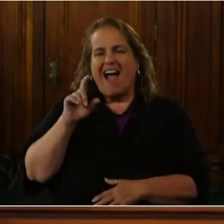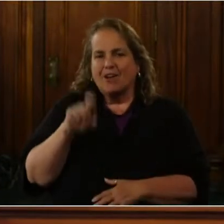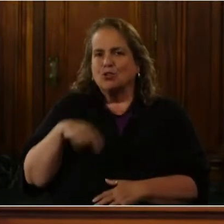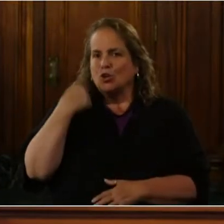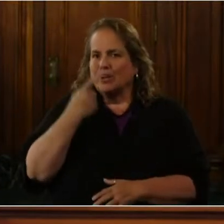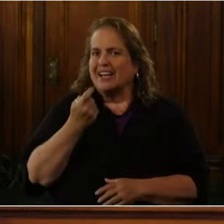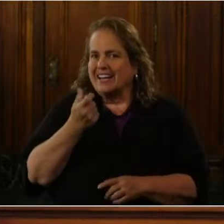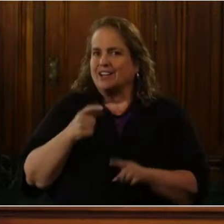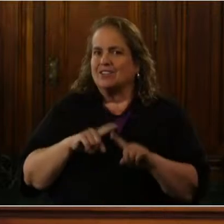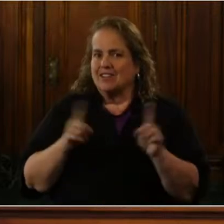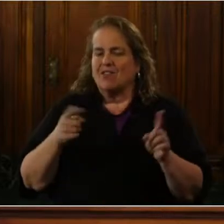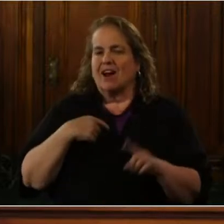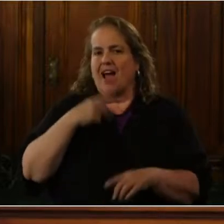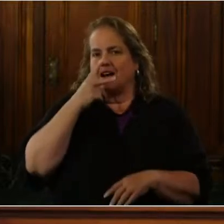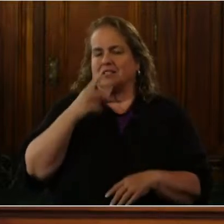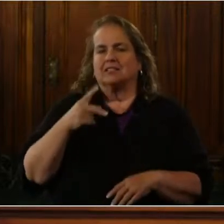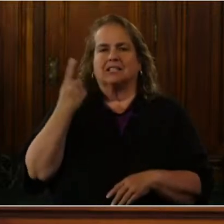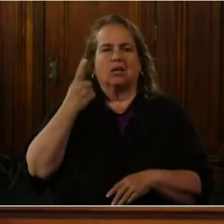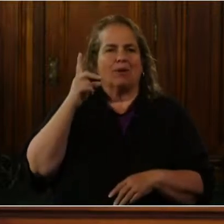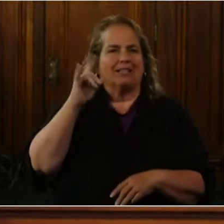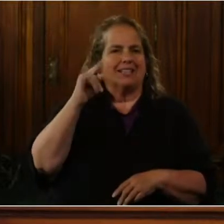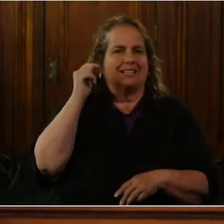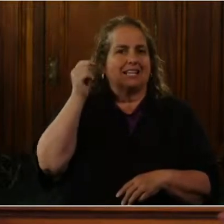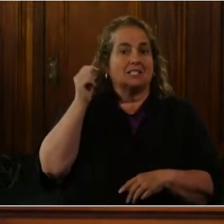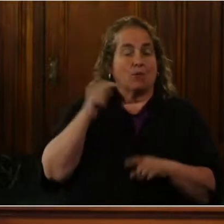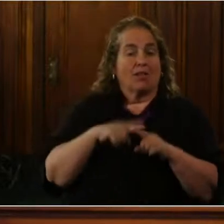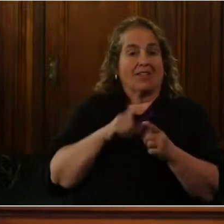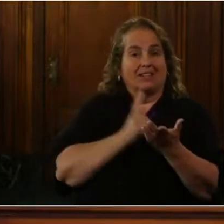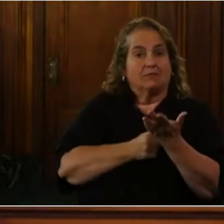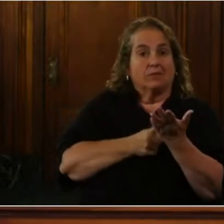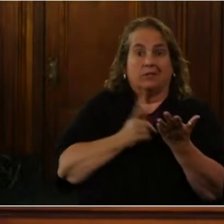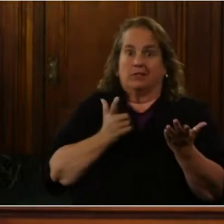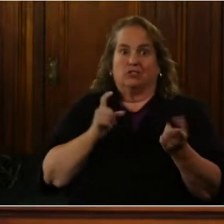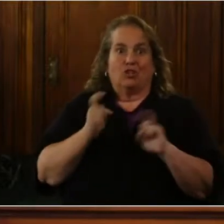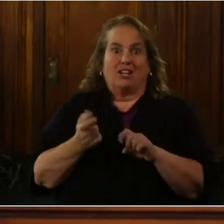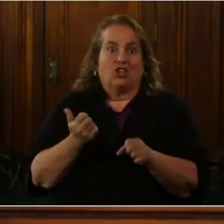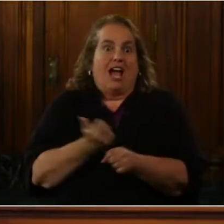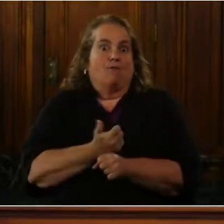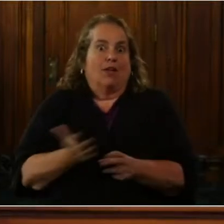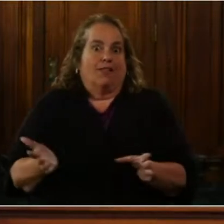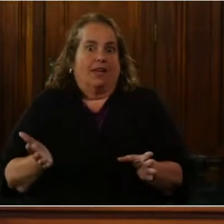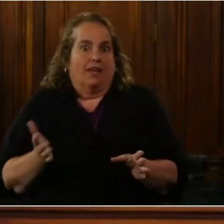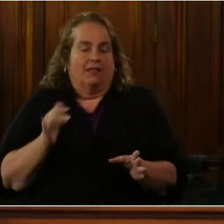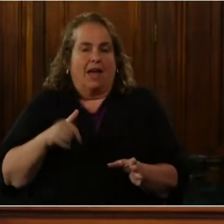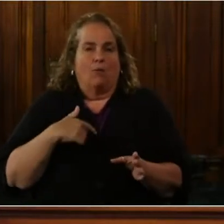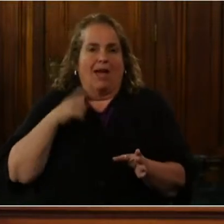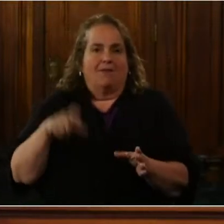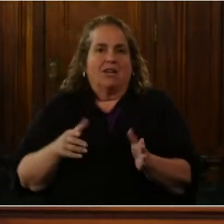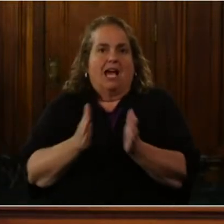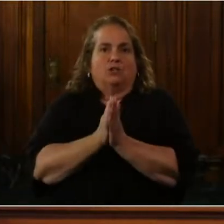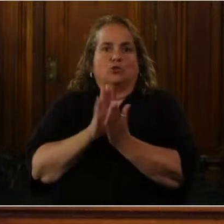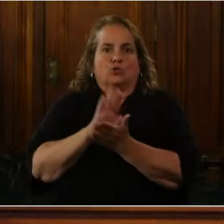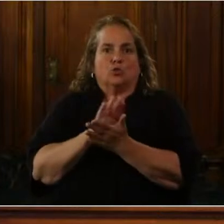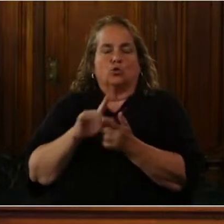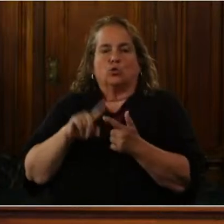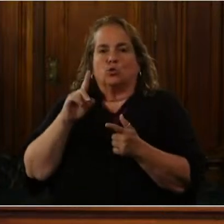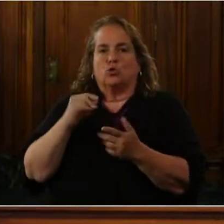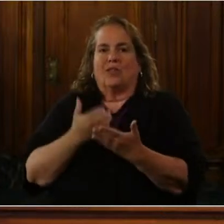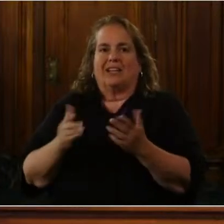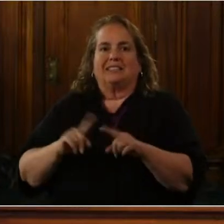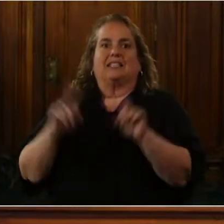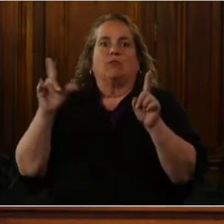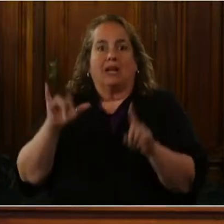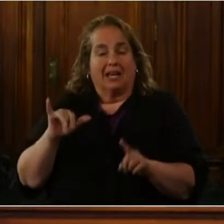different. I saw some testimony that seemed to push back on everything that we would ask schools to do differently. If schools don't do